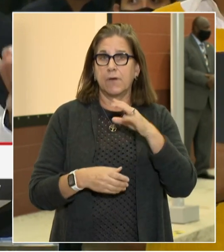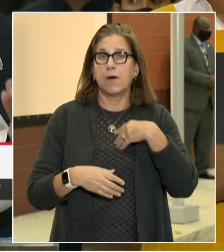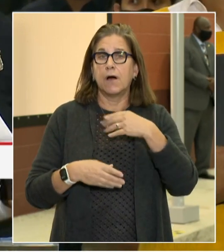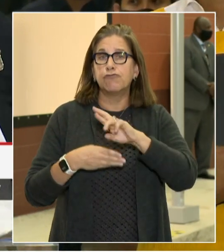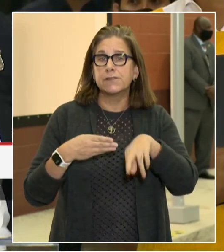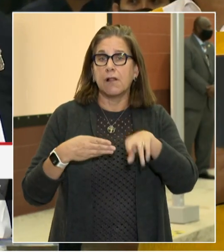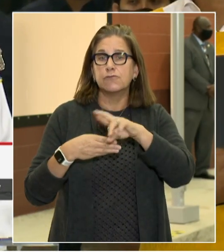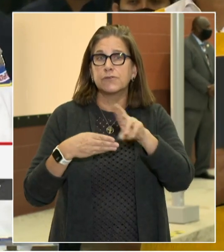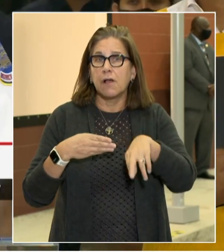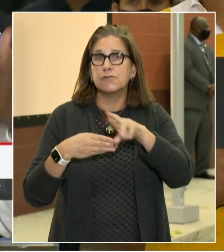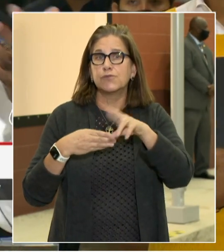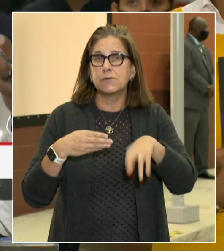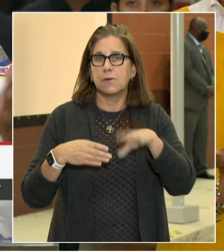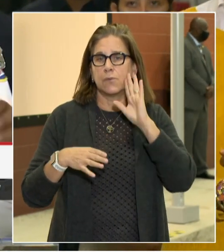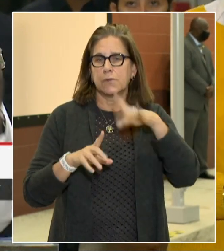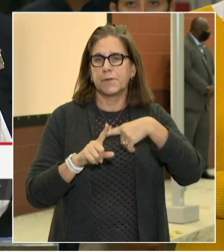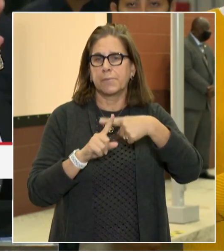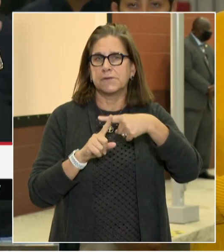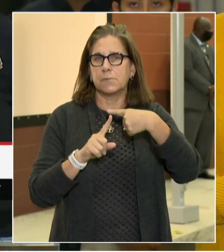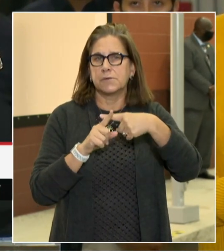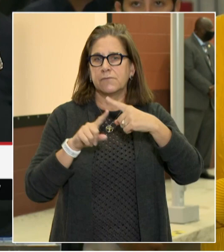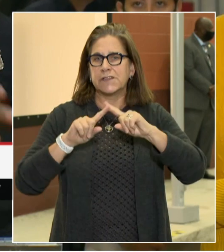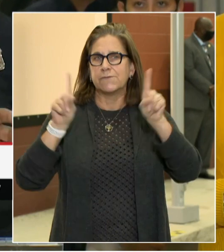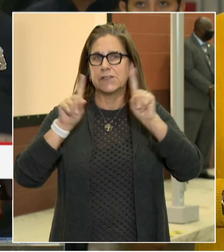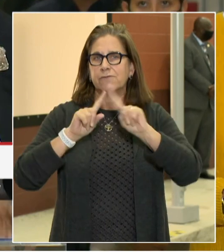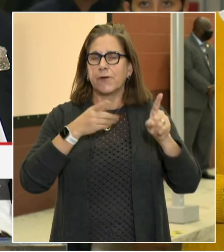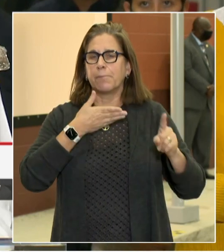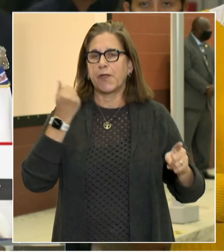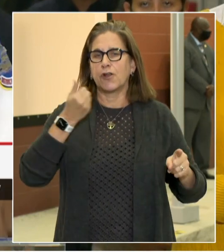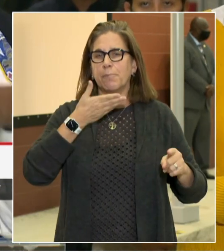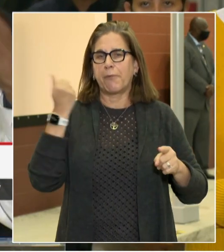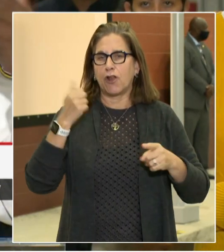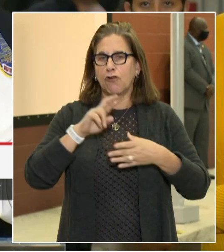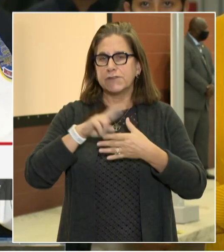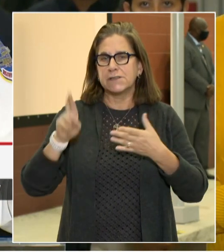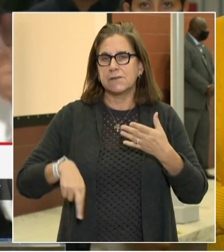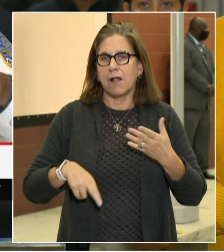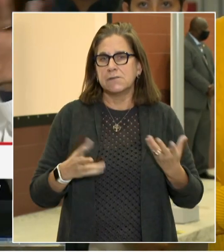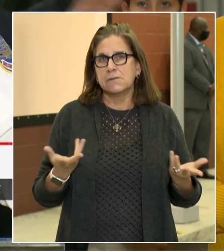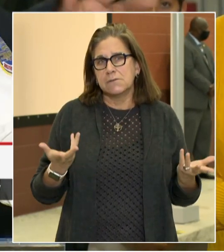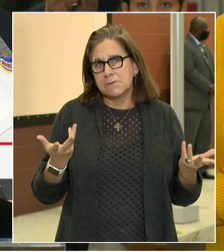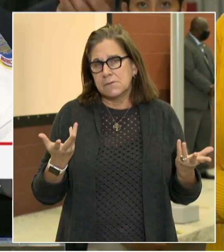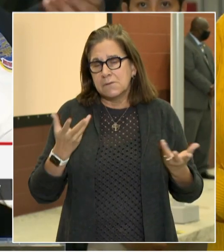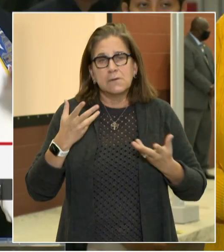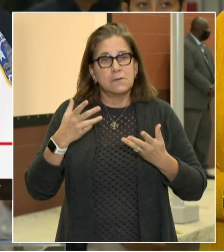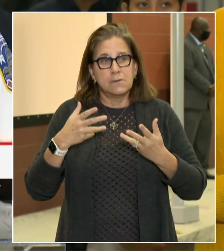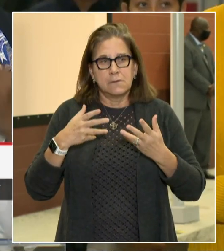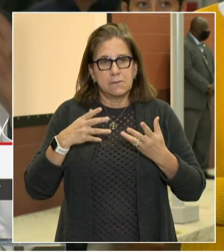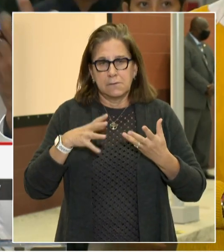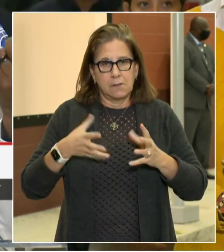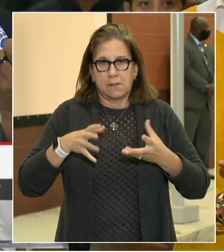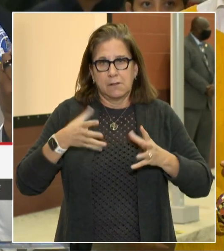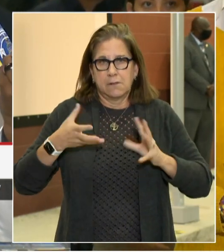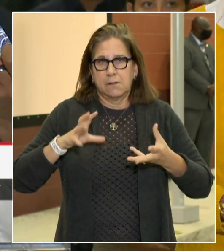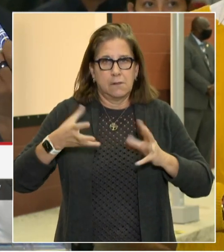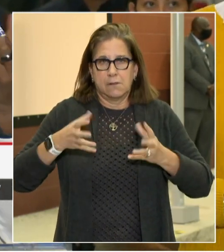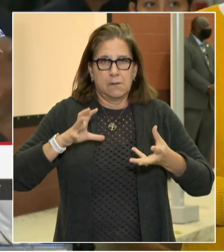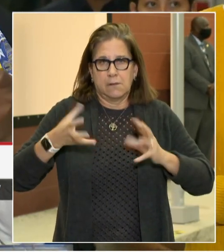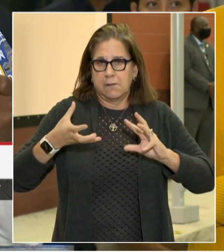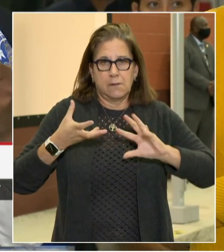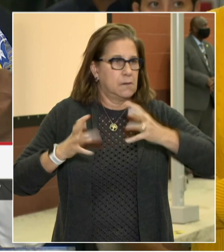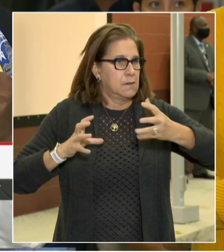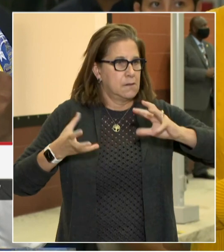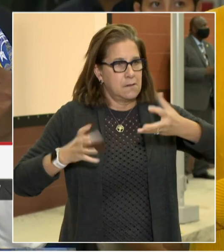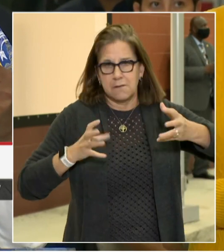that we'll see better outcomes. And you think about it in industry, for example. Let's use something that's not police, right? So a